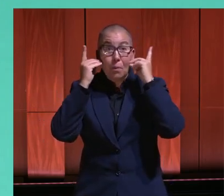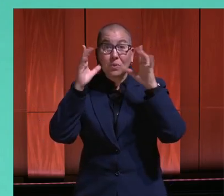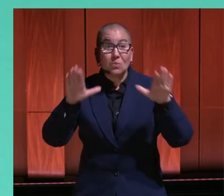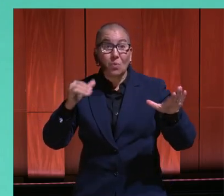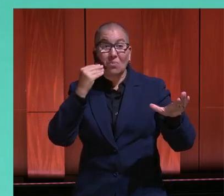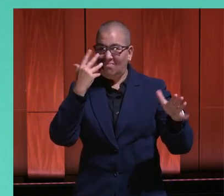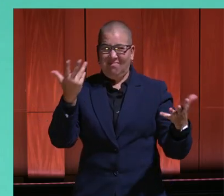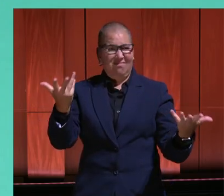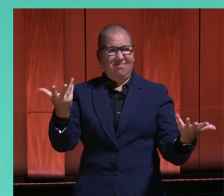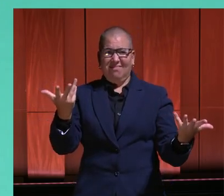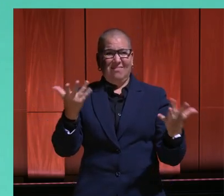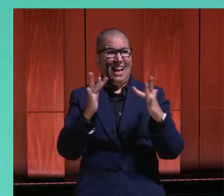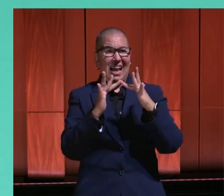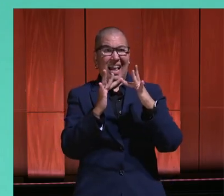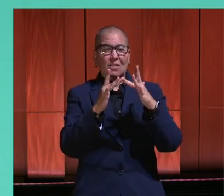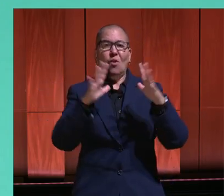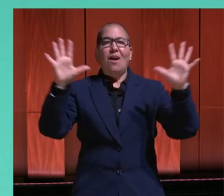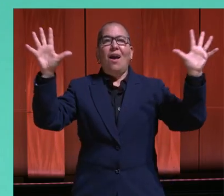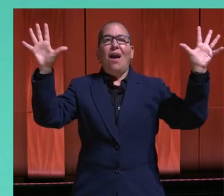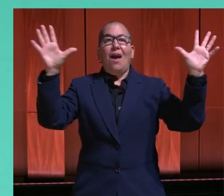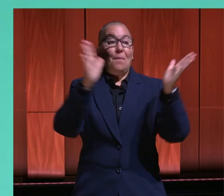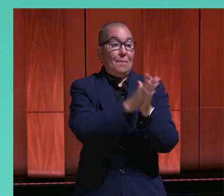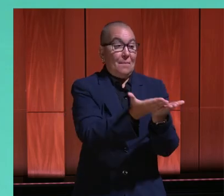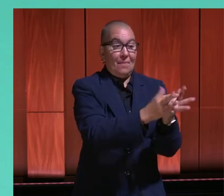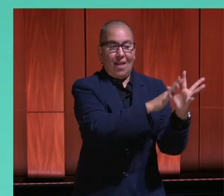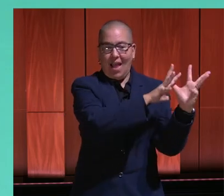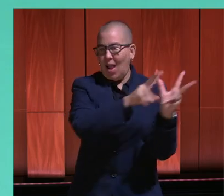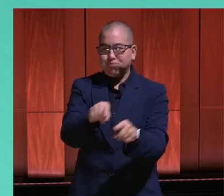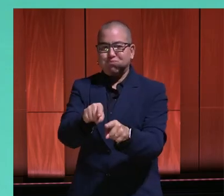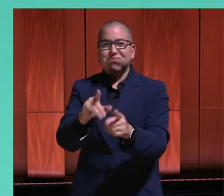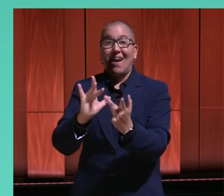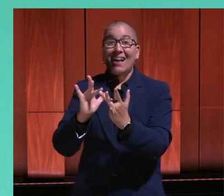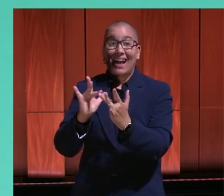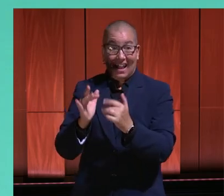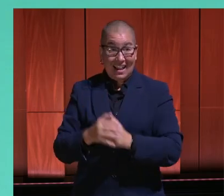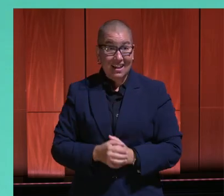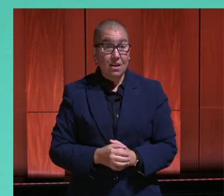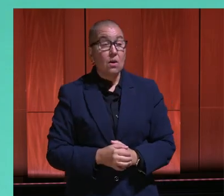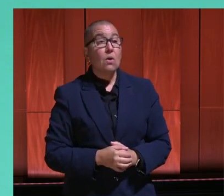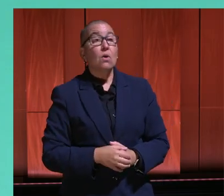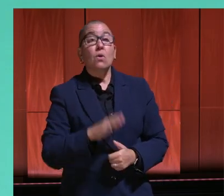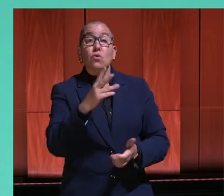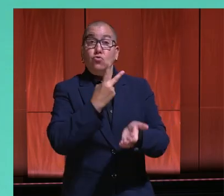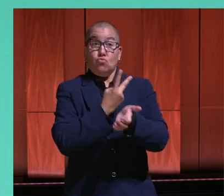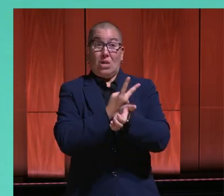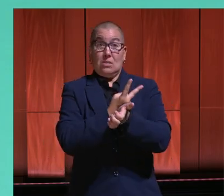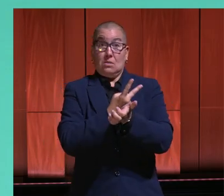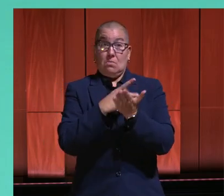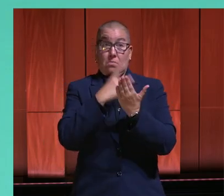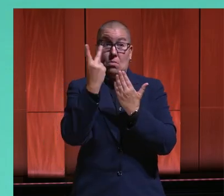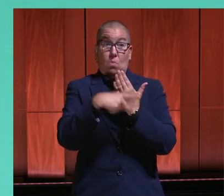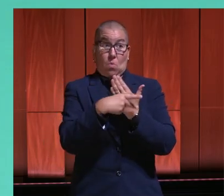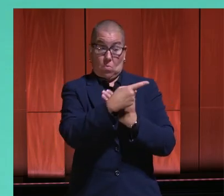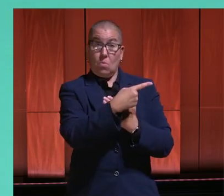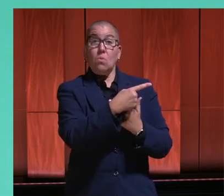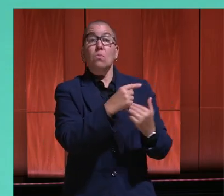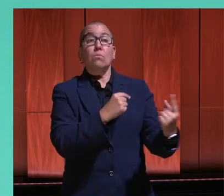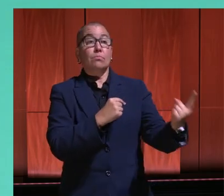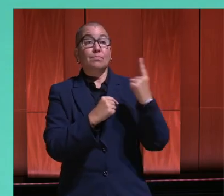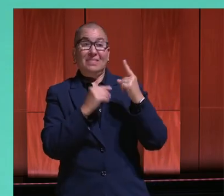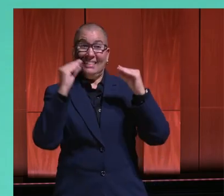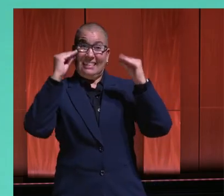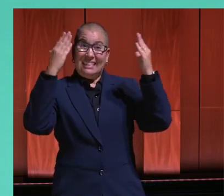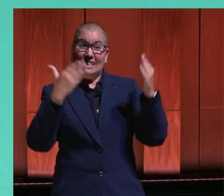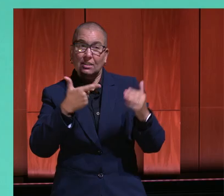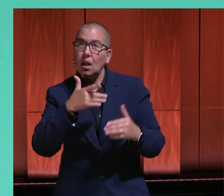In my previous class in grad school, I was talking with my professor. He has this grand vision of